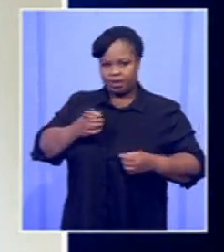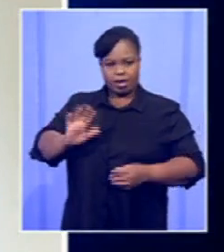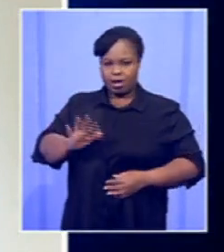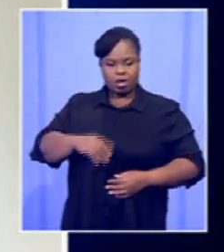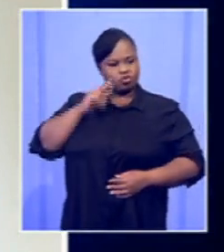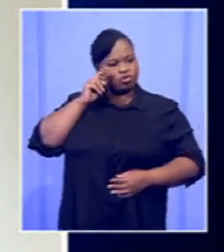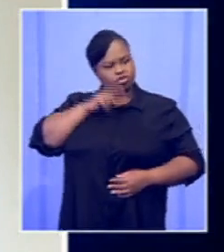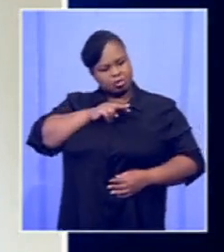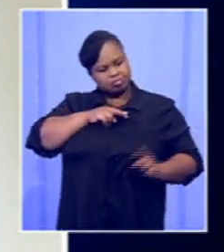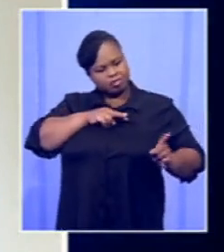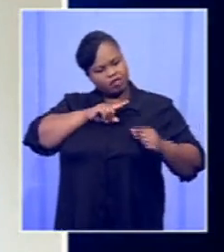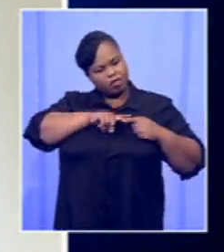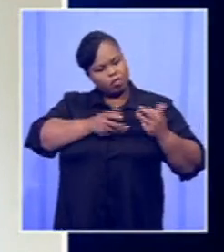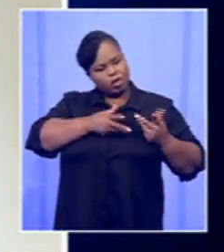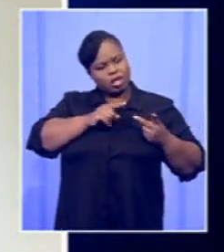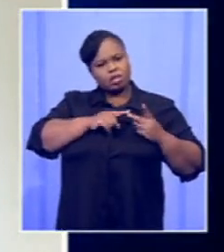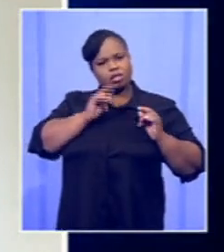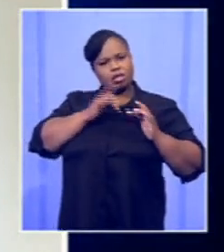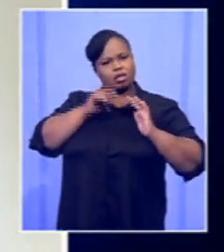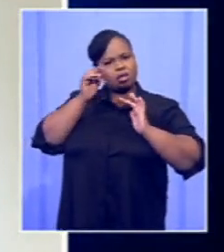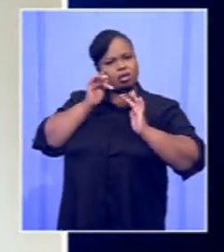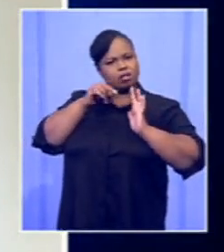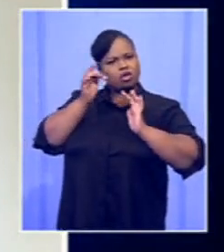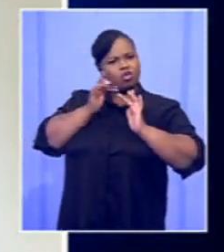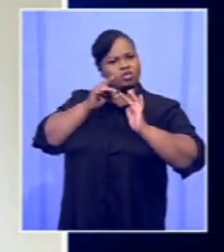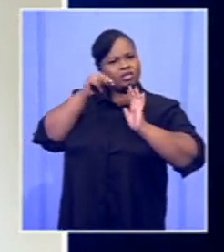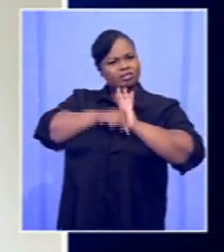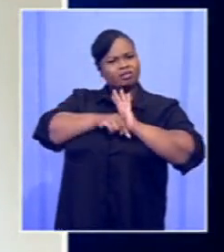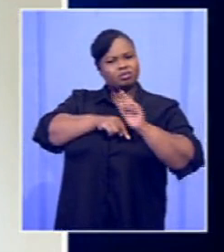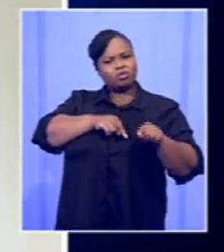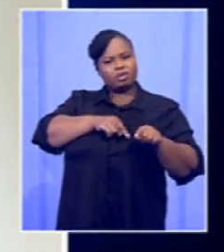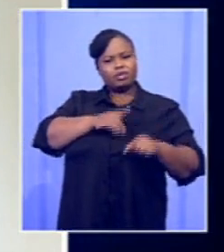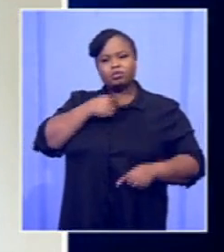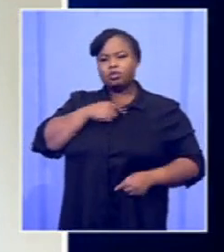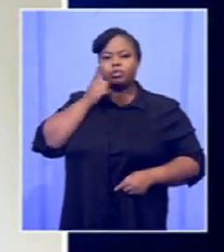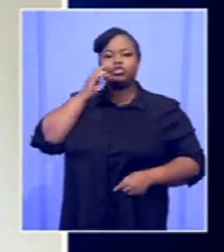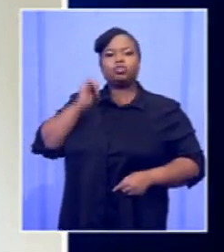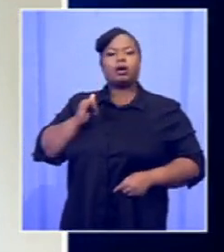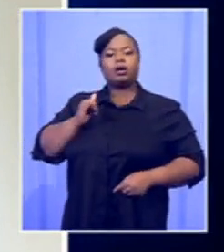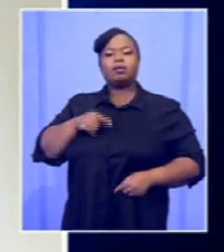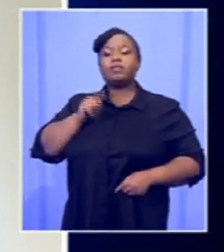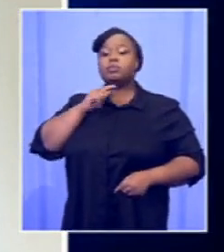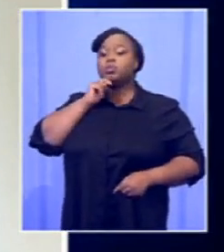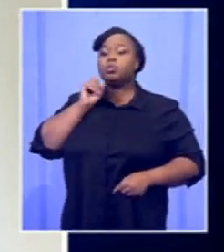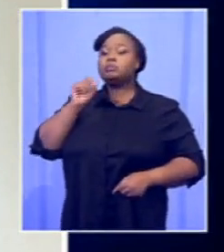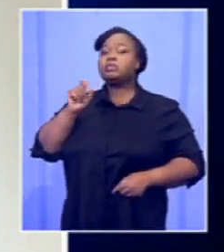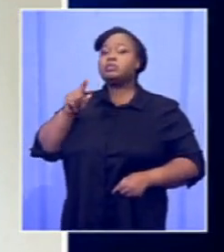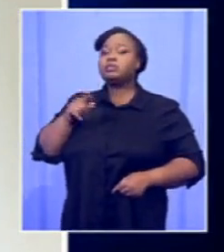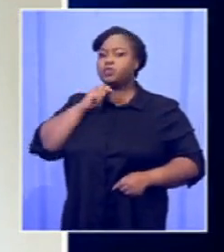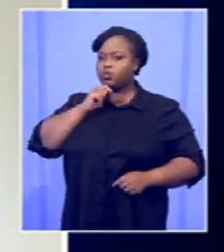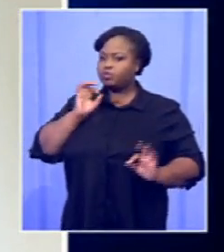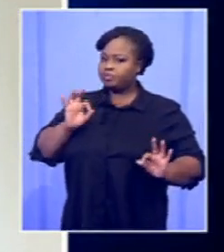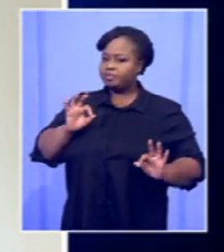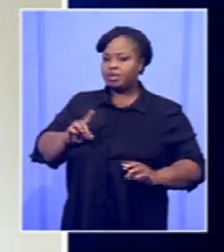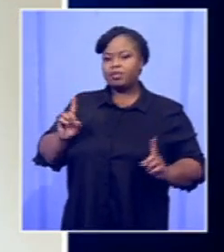source, look at the context, look at the content as well. Don't just reshare without double checking if whether whatever it is factual.